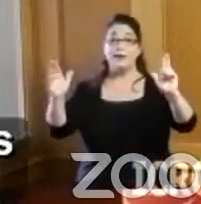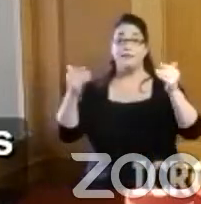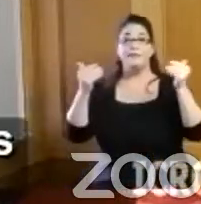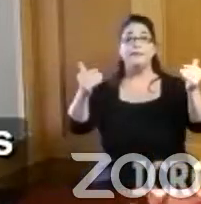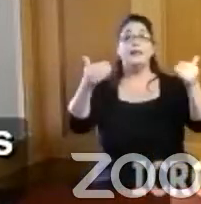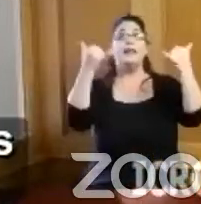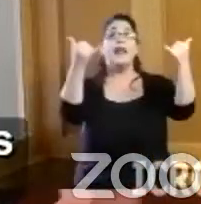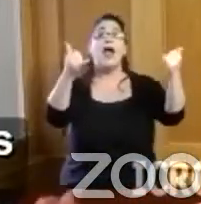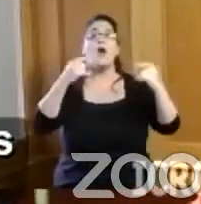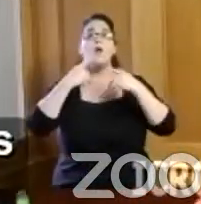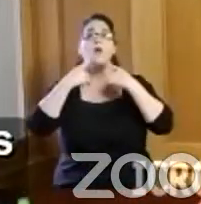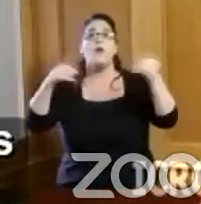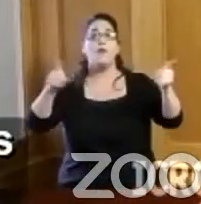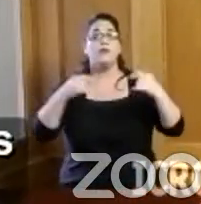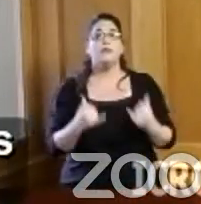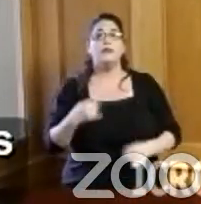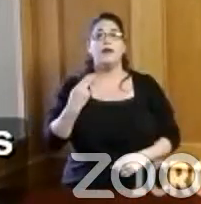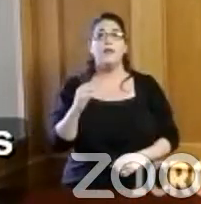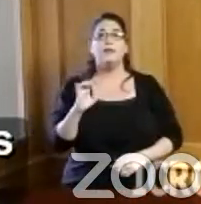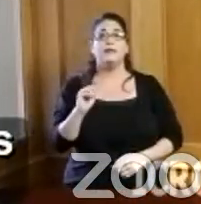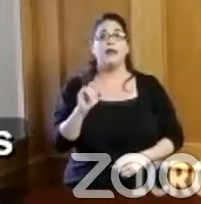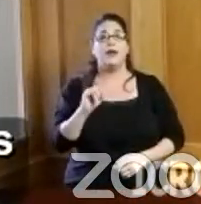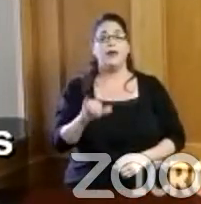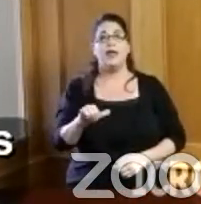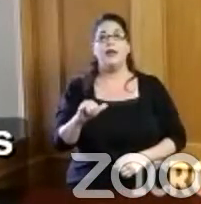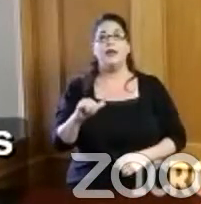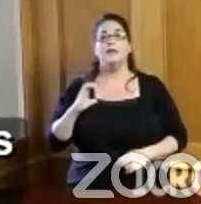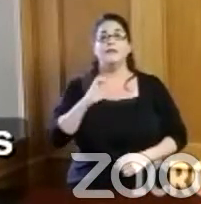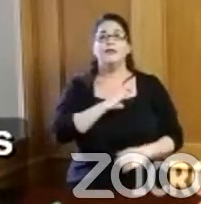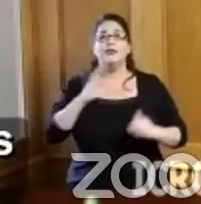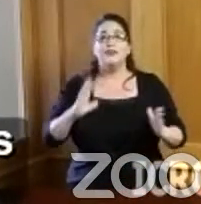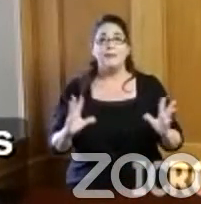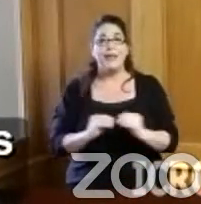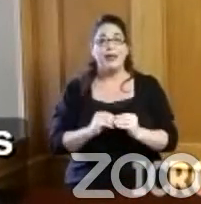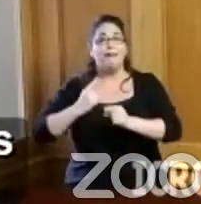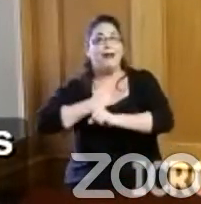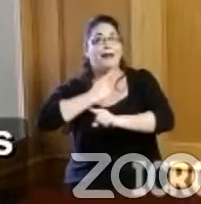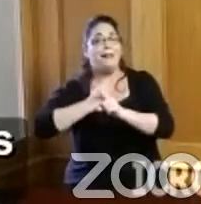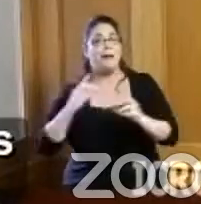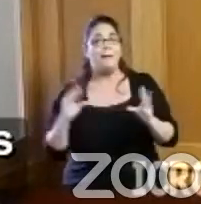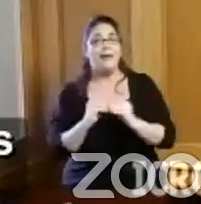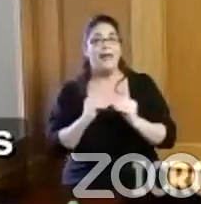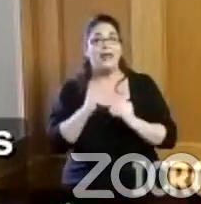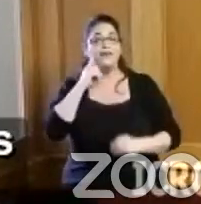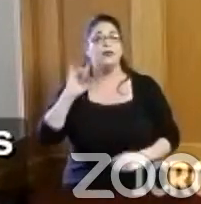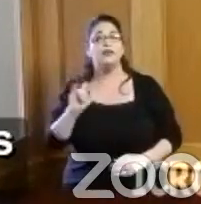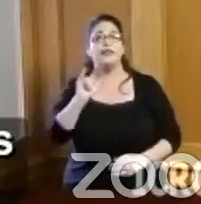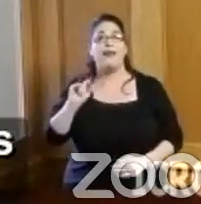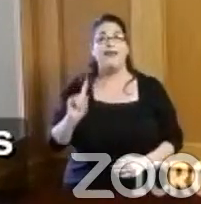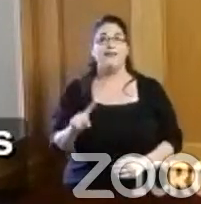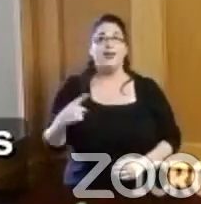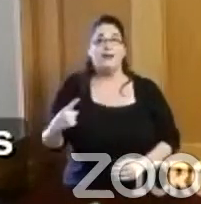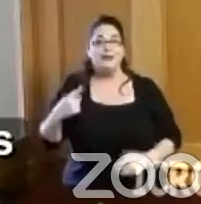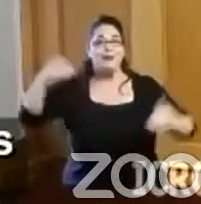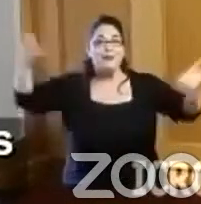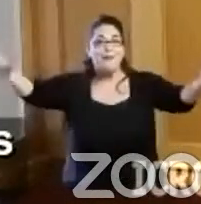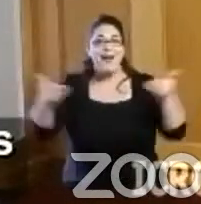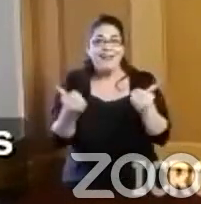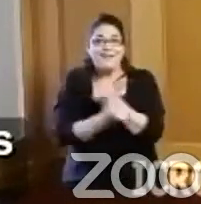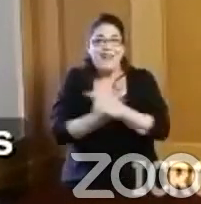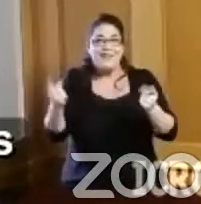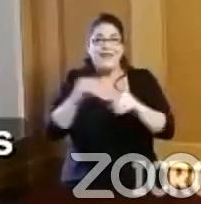I call to order the Hamilton County Commission meeting, our regular meeting of July the 1st. Welcome,